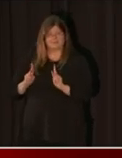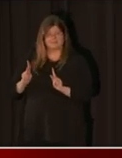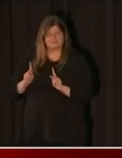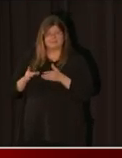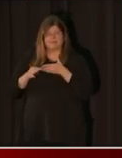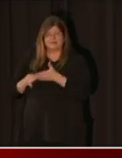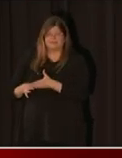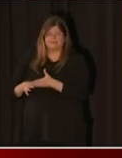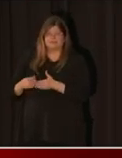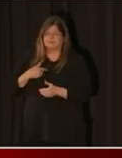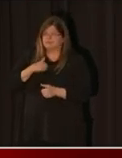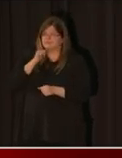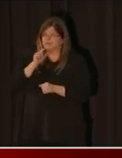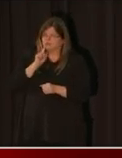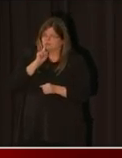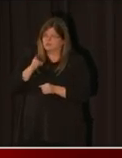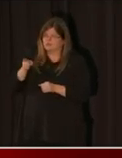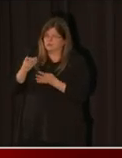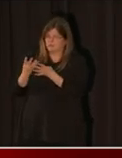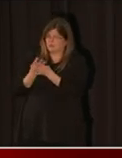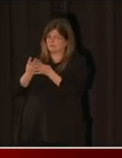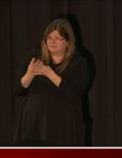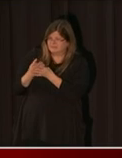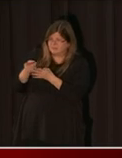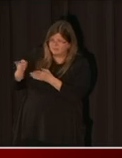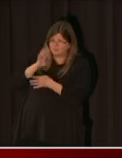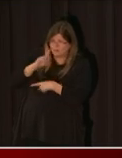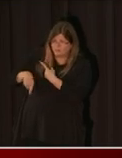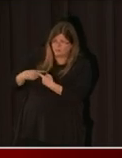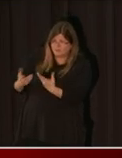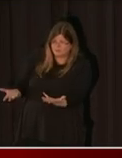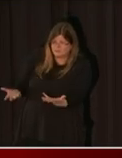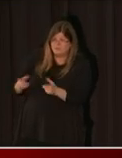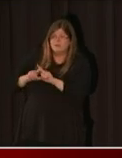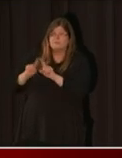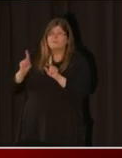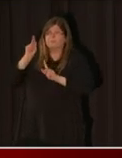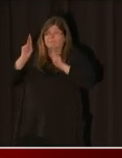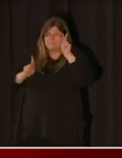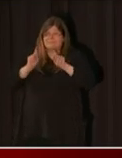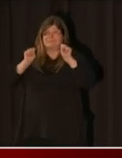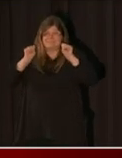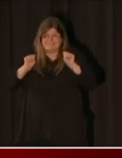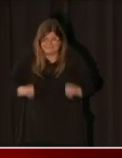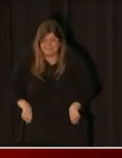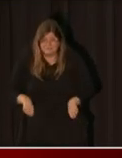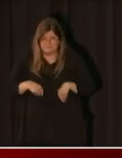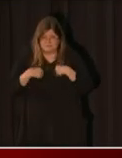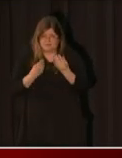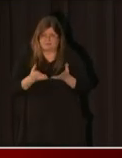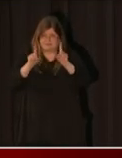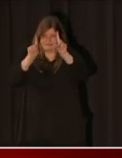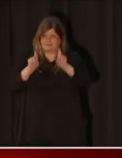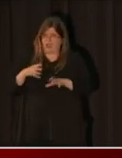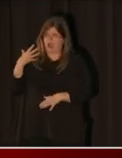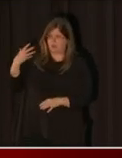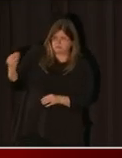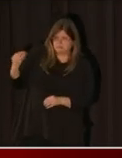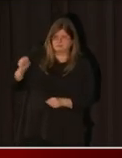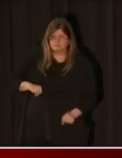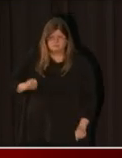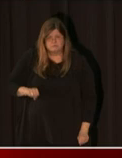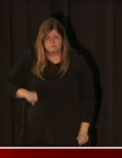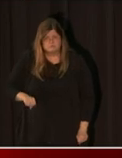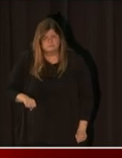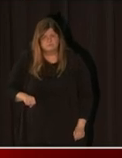you're referring to, but people can have specimens collected in outdoor settings in a manner that does